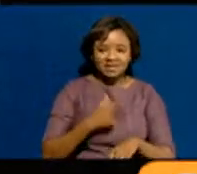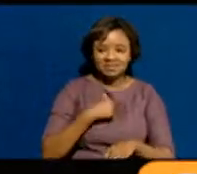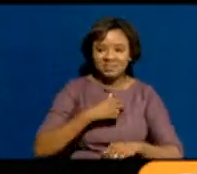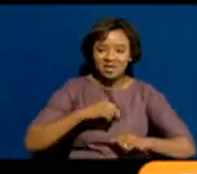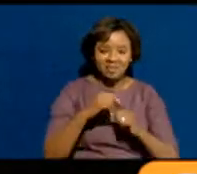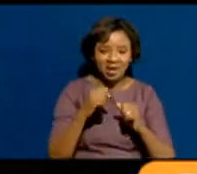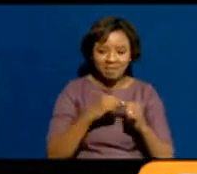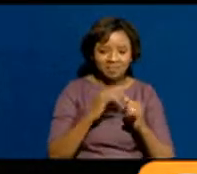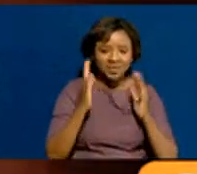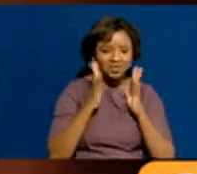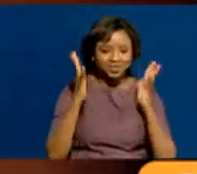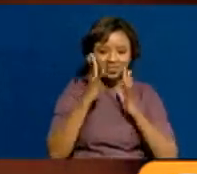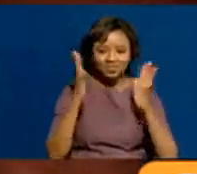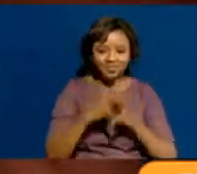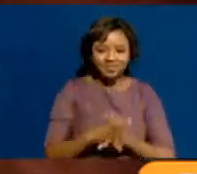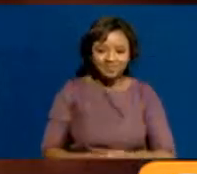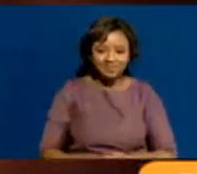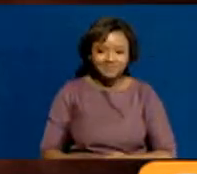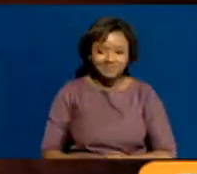wait to finish.